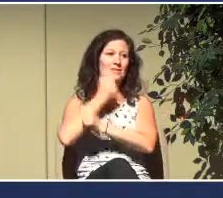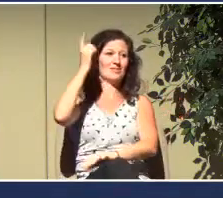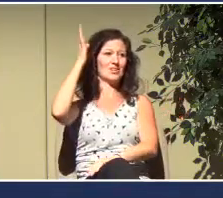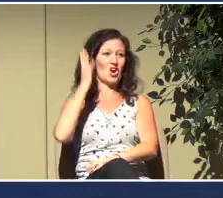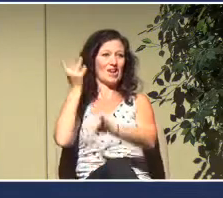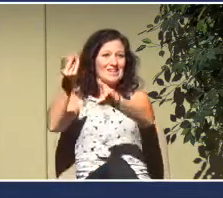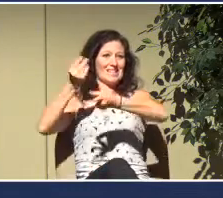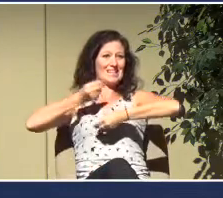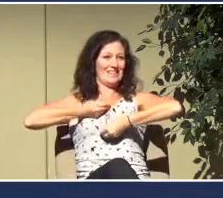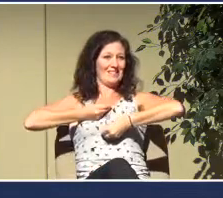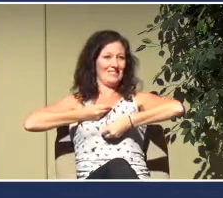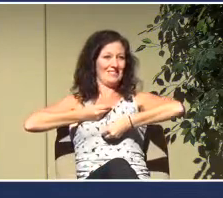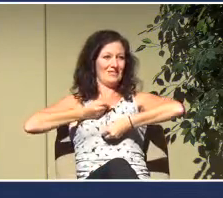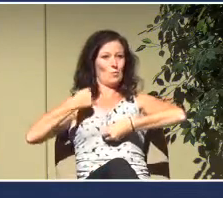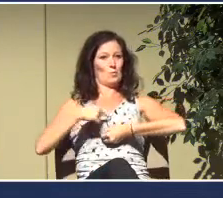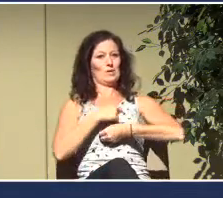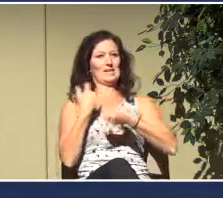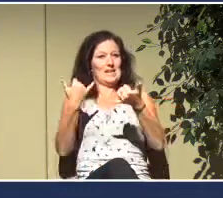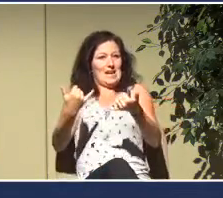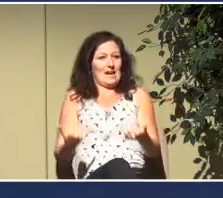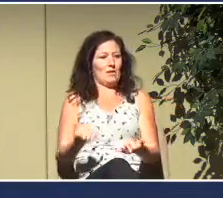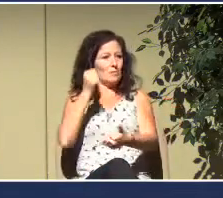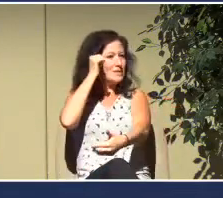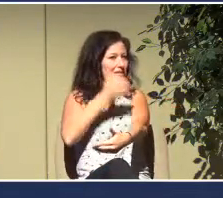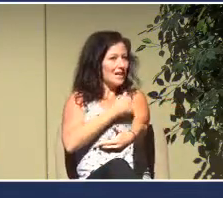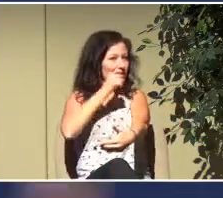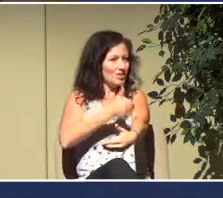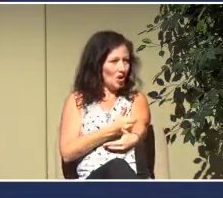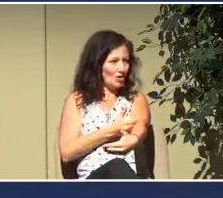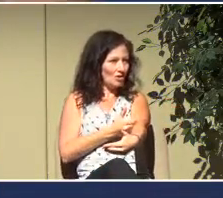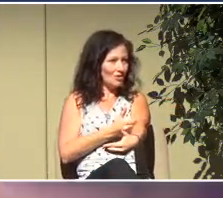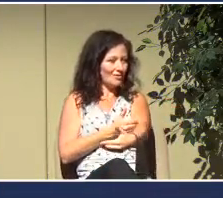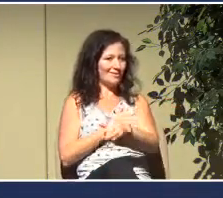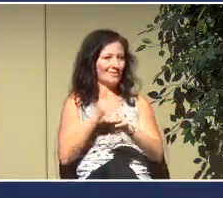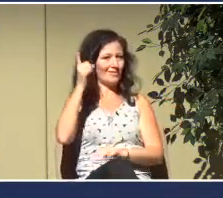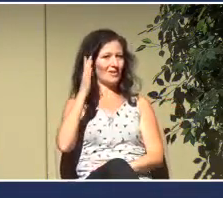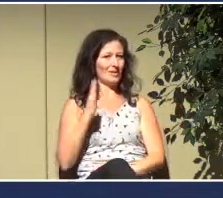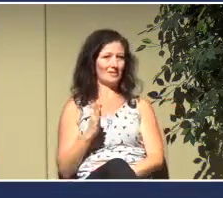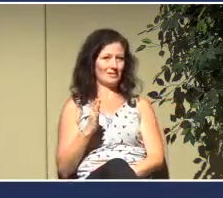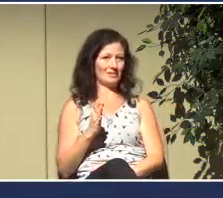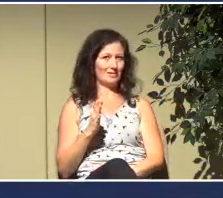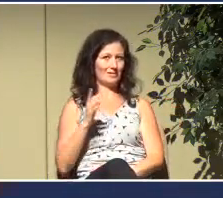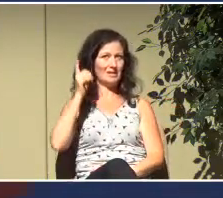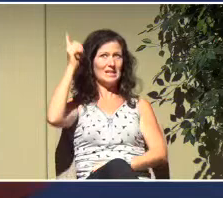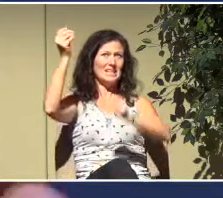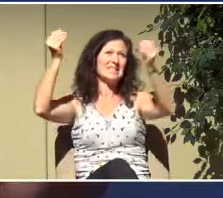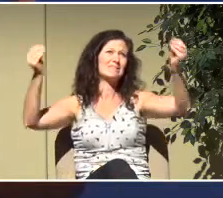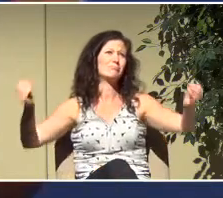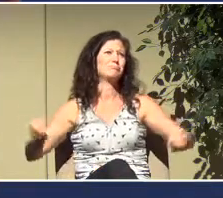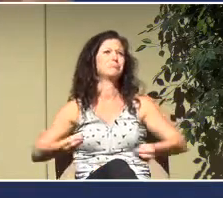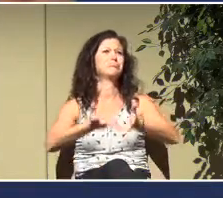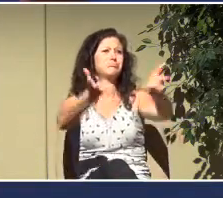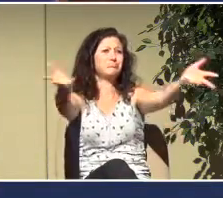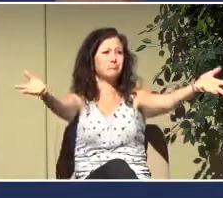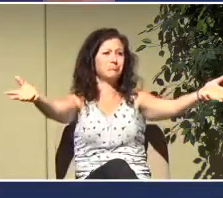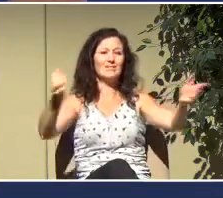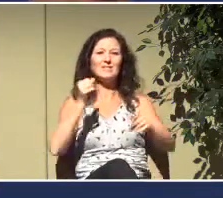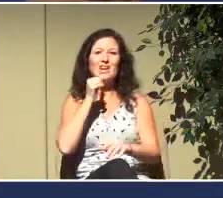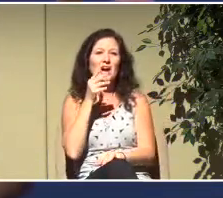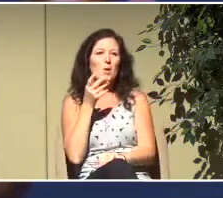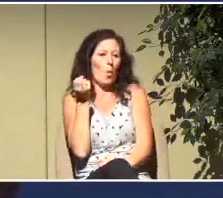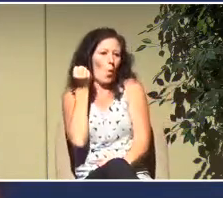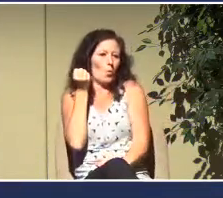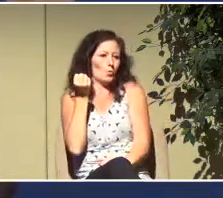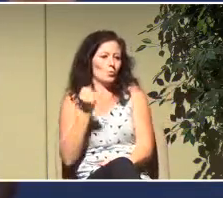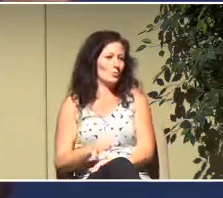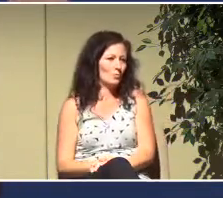of God. And that is what we are. Lavished on us, not stingy. 1 John chapter 4,